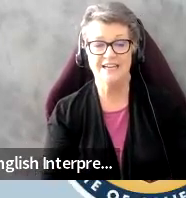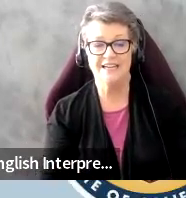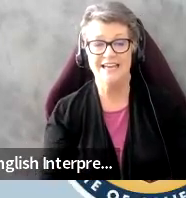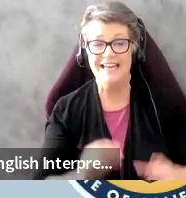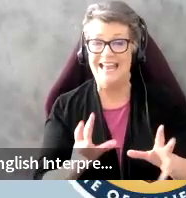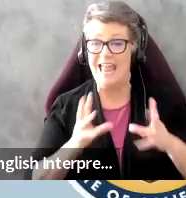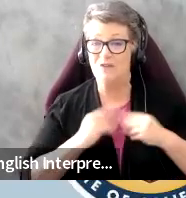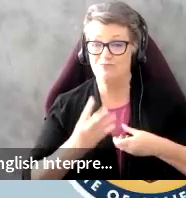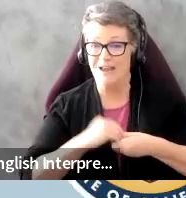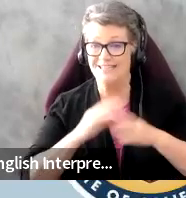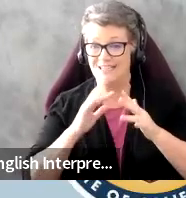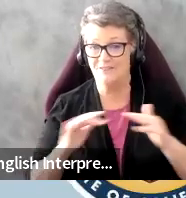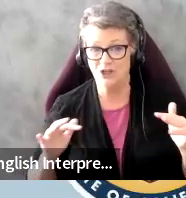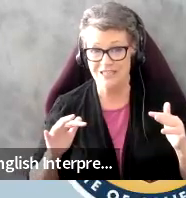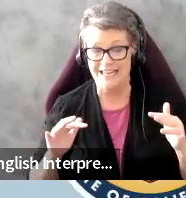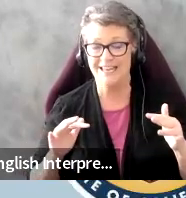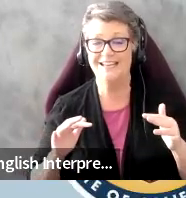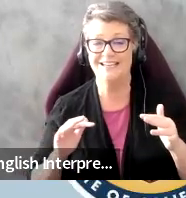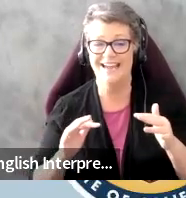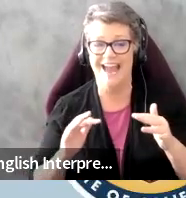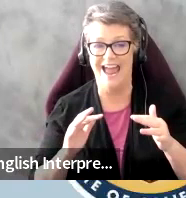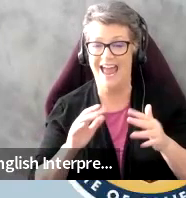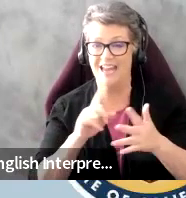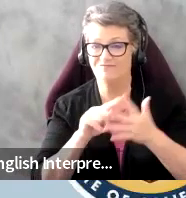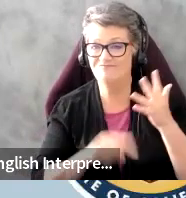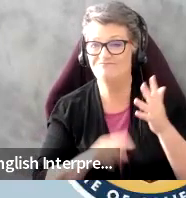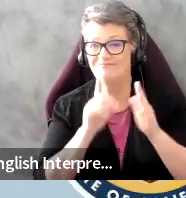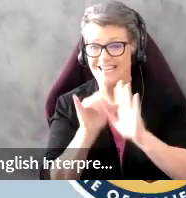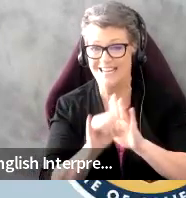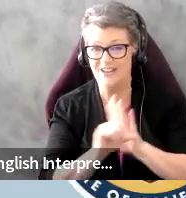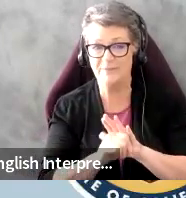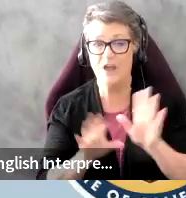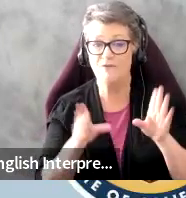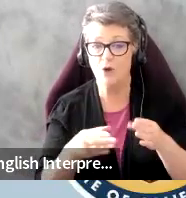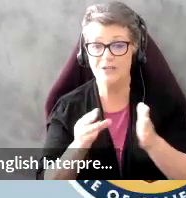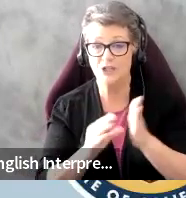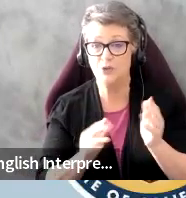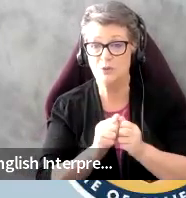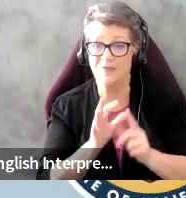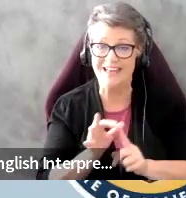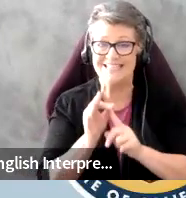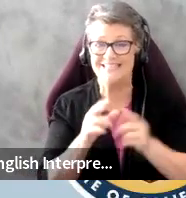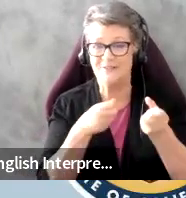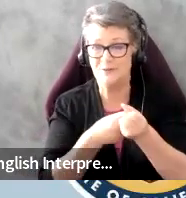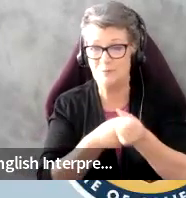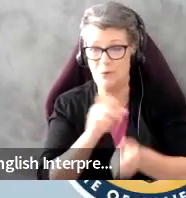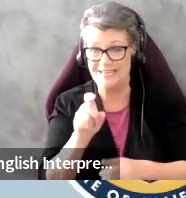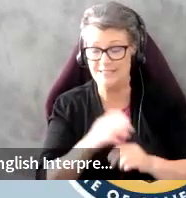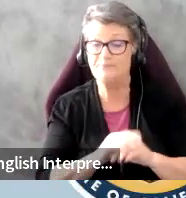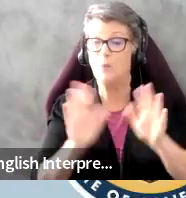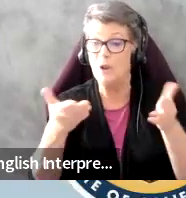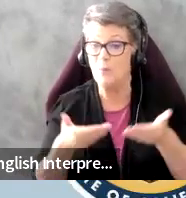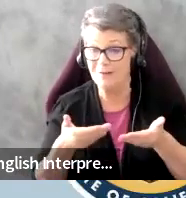Embracing Diversity and Dimensions of Identity, a focus on students with extensive supports need. We want to welcome everybody here, including